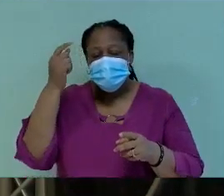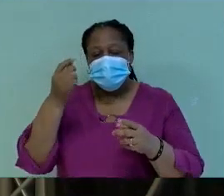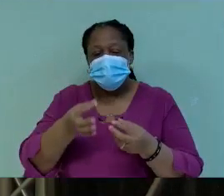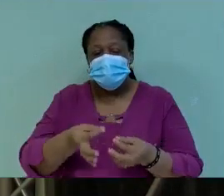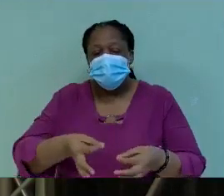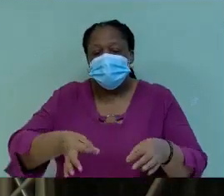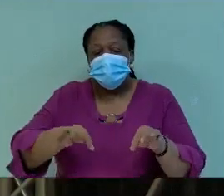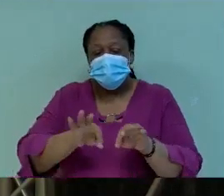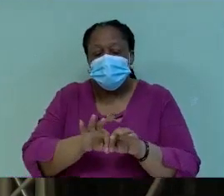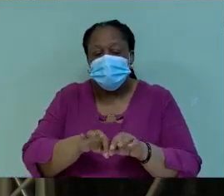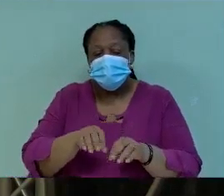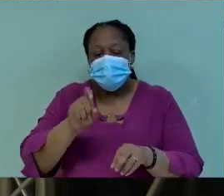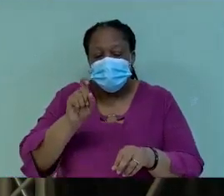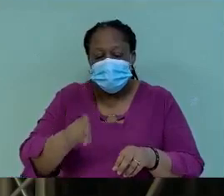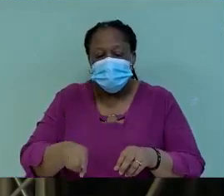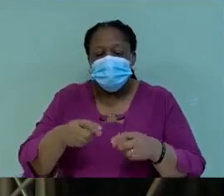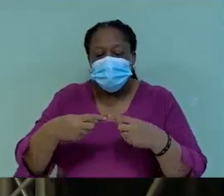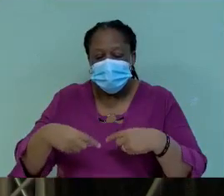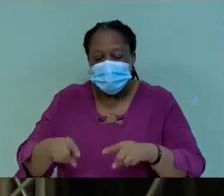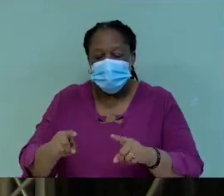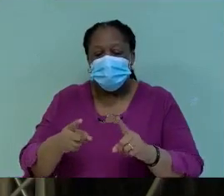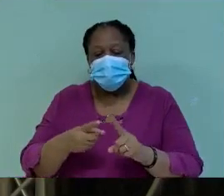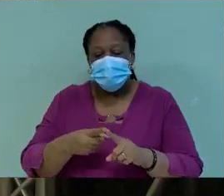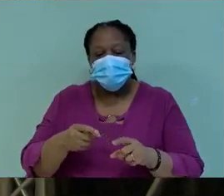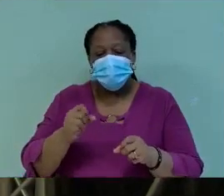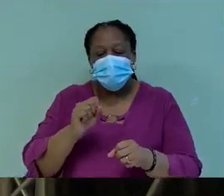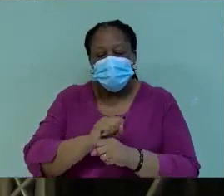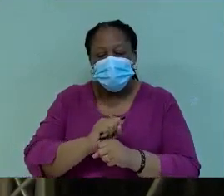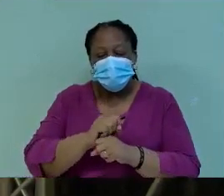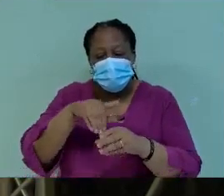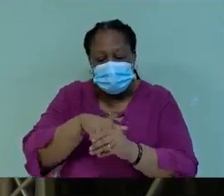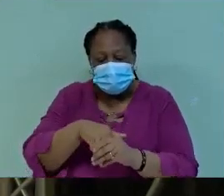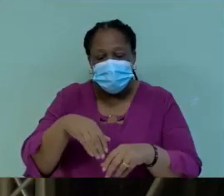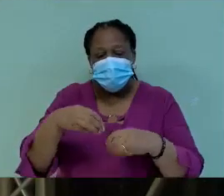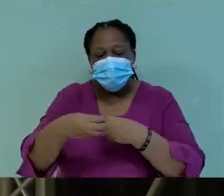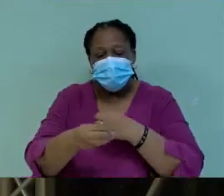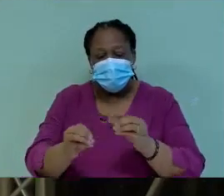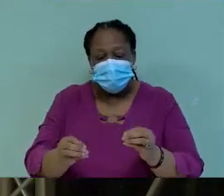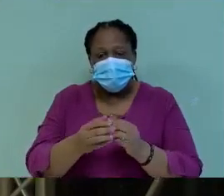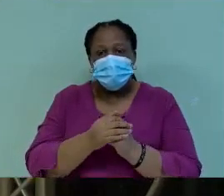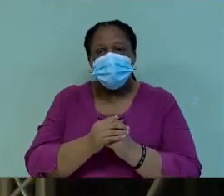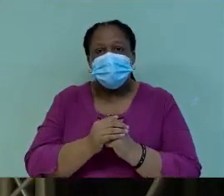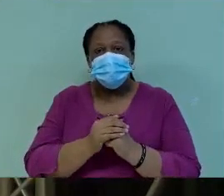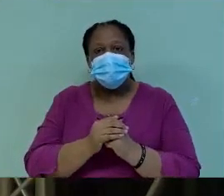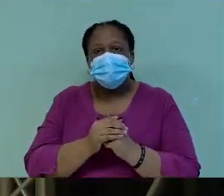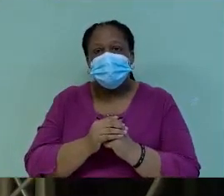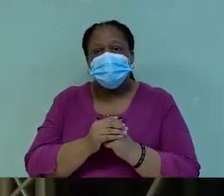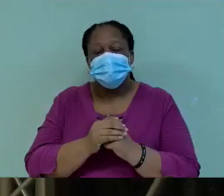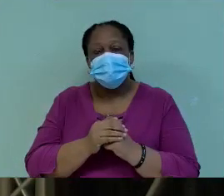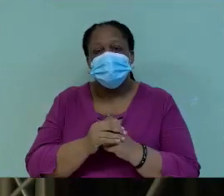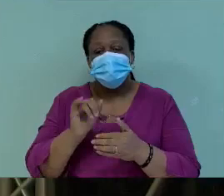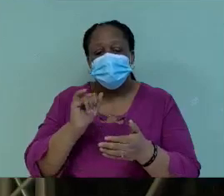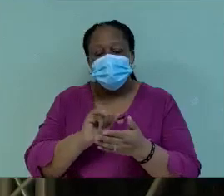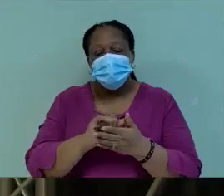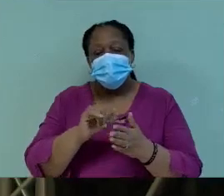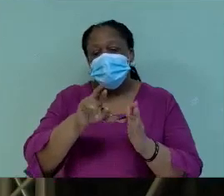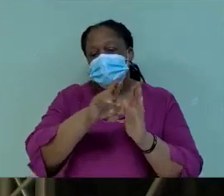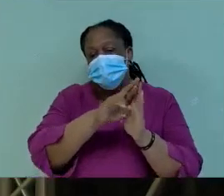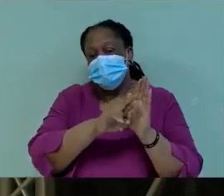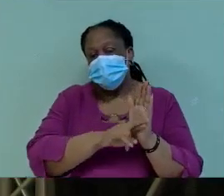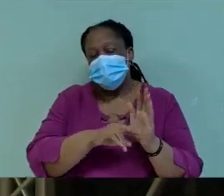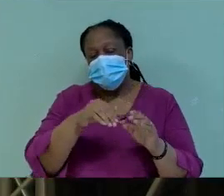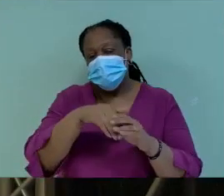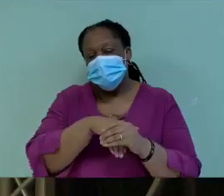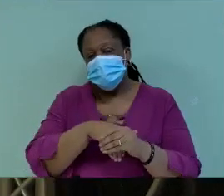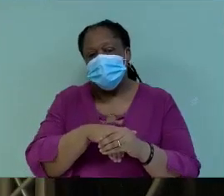the workplace should they work on site. This is in line with Circular Number 7, 2020,